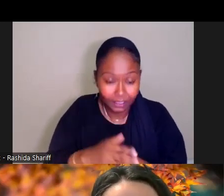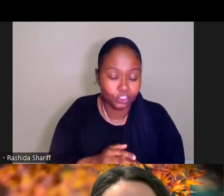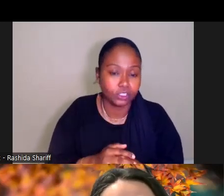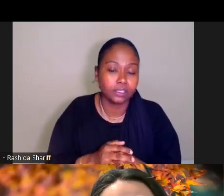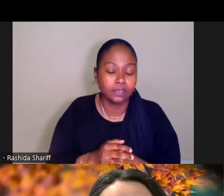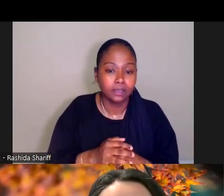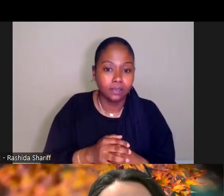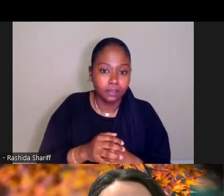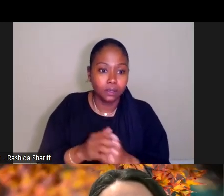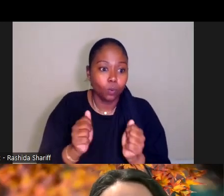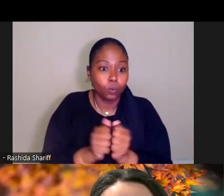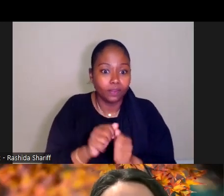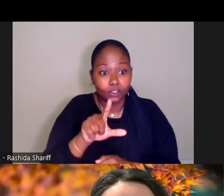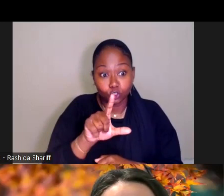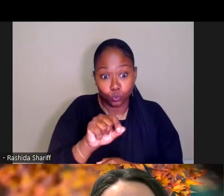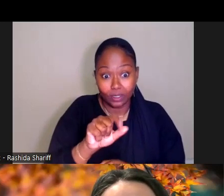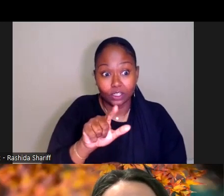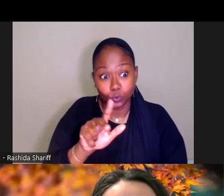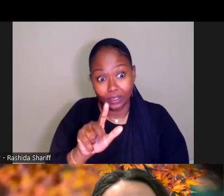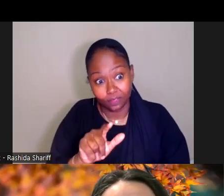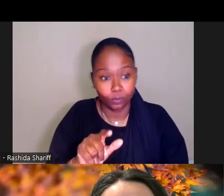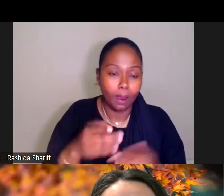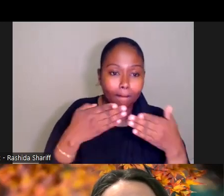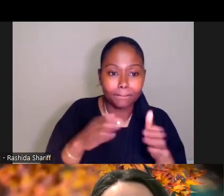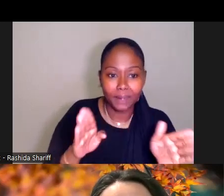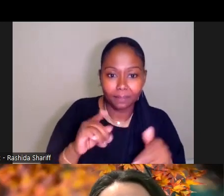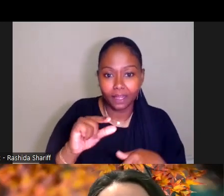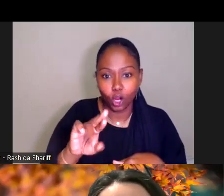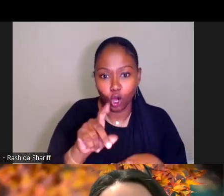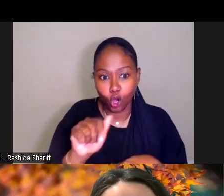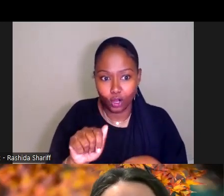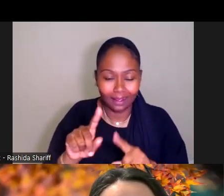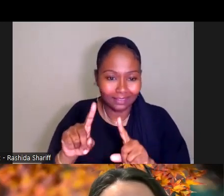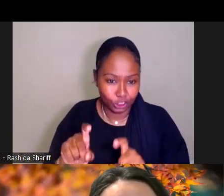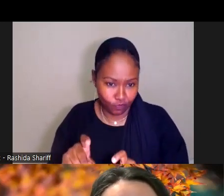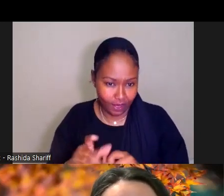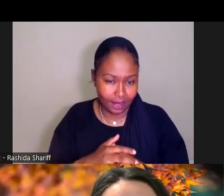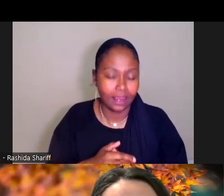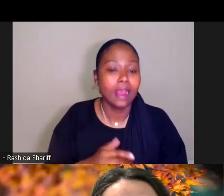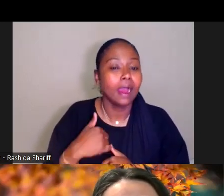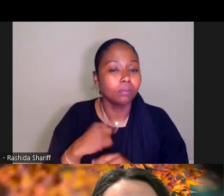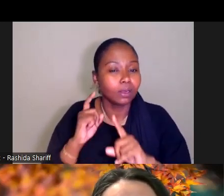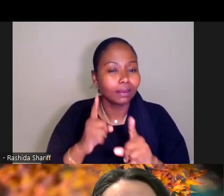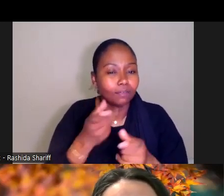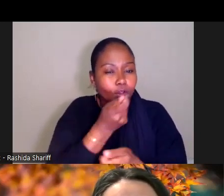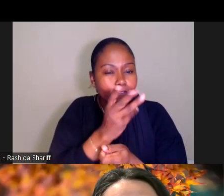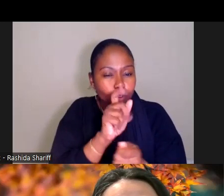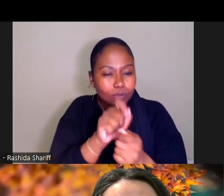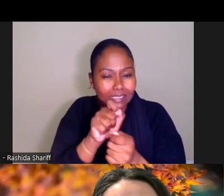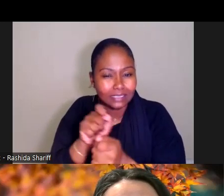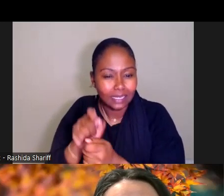I've been calling the 2023 Public Guardian Survey. So I'm going to give a few details and focus areas today, but this